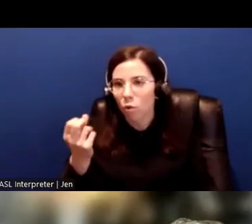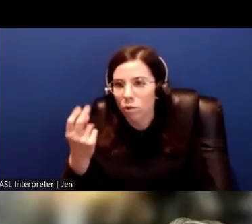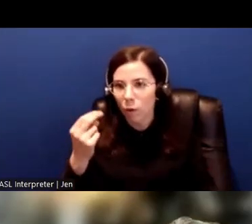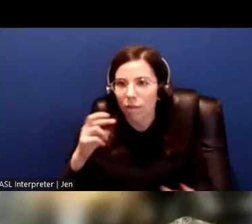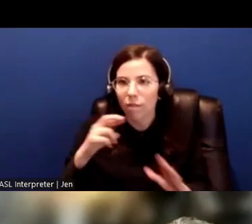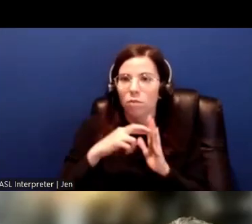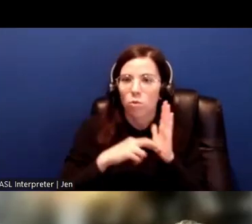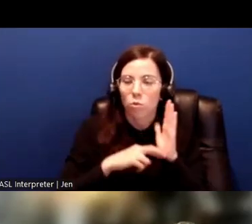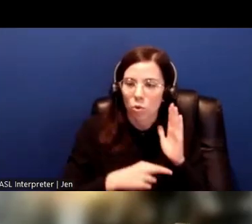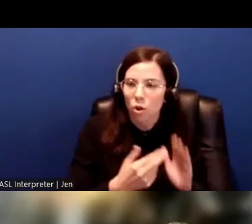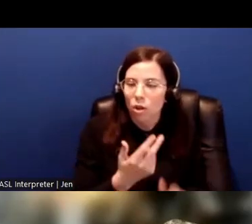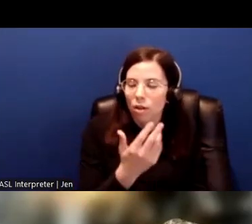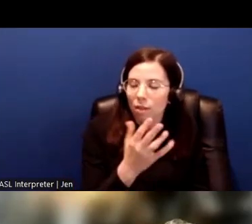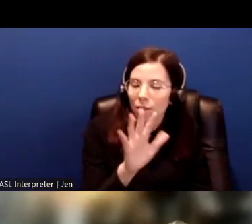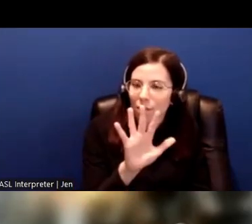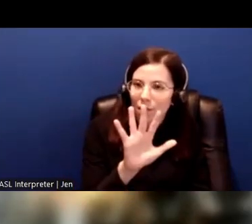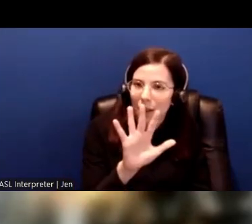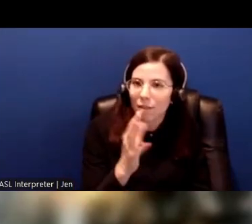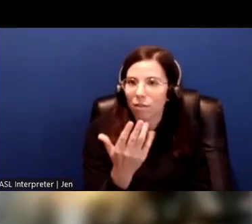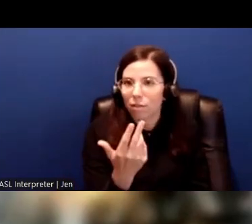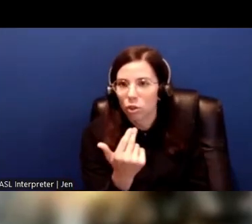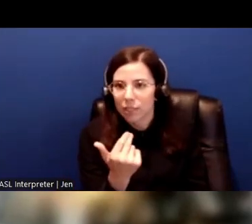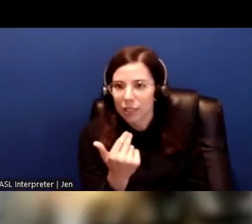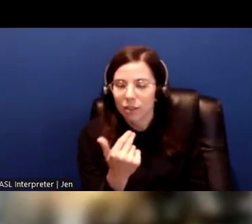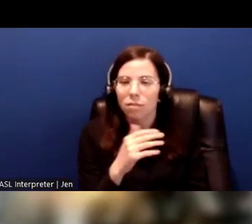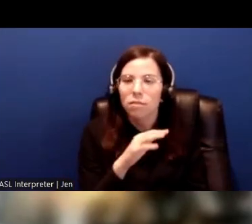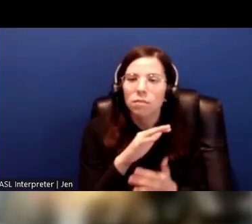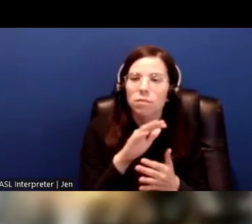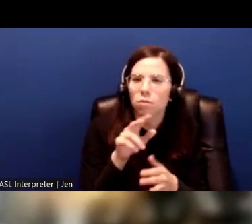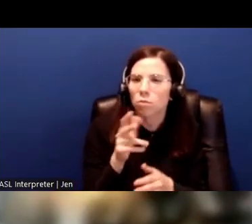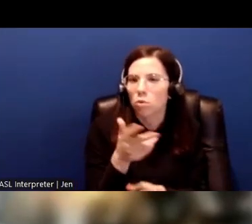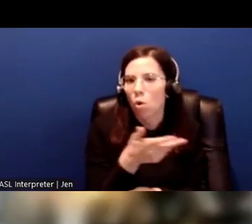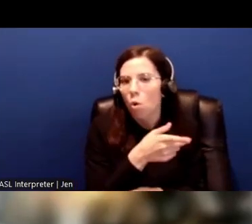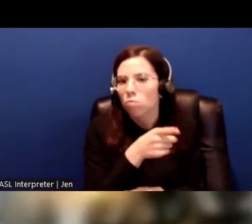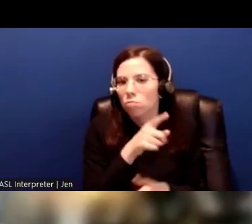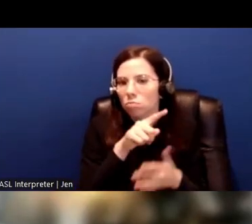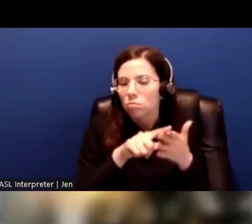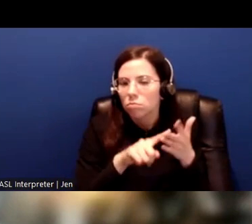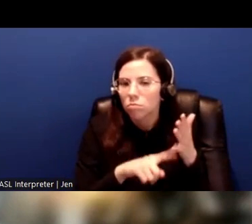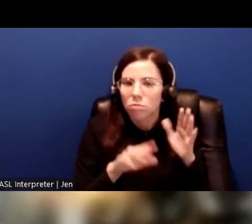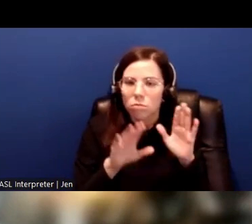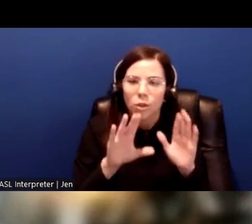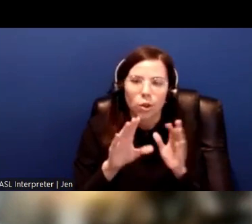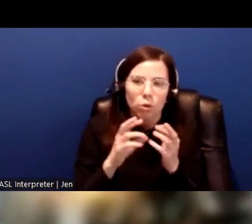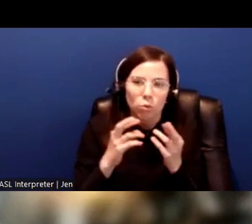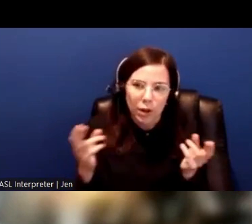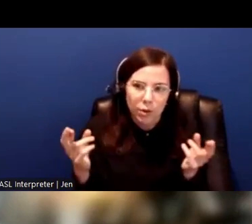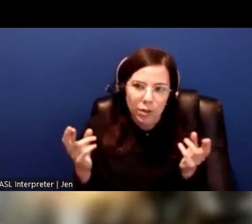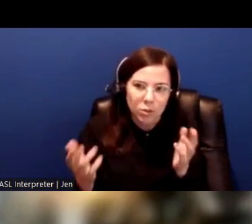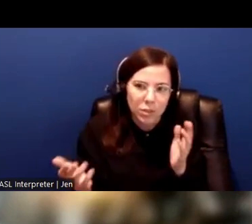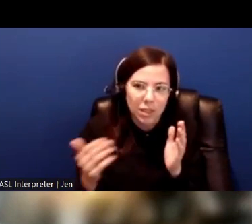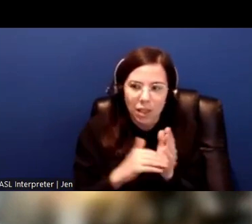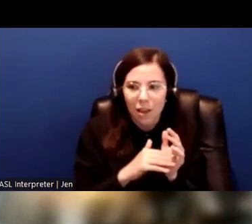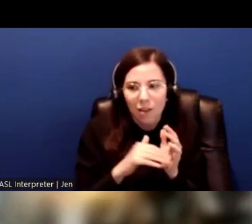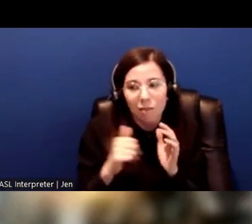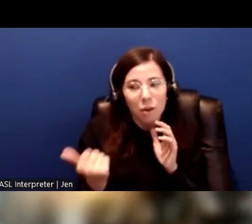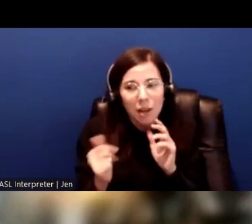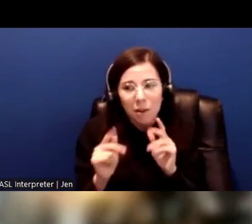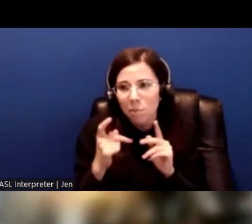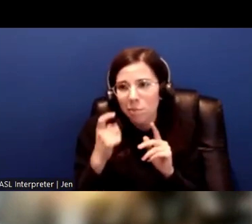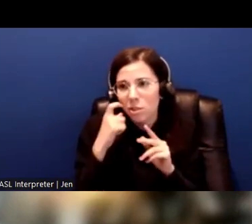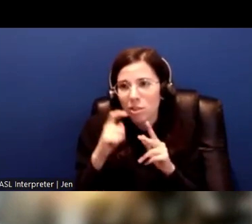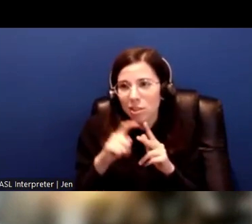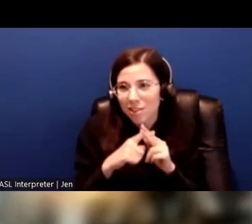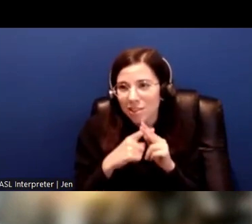513. So they're really great resources for, again, anyone who's starting out, just